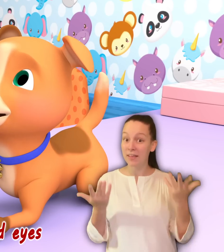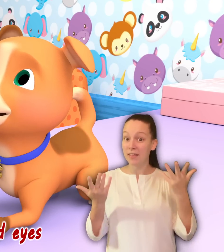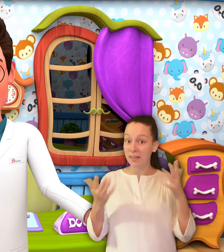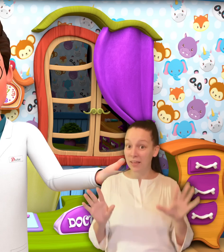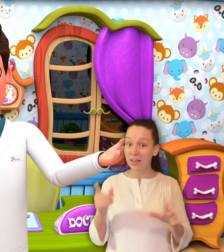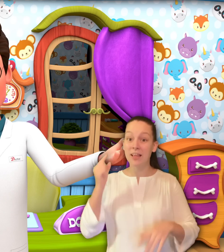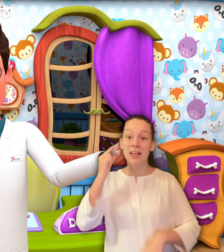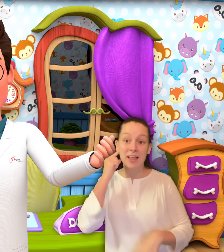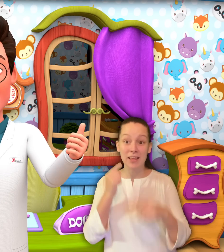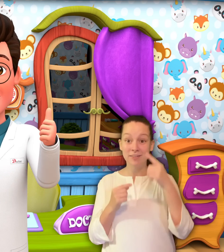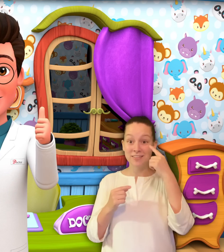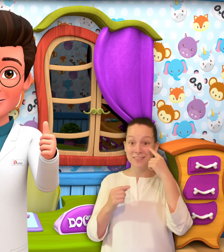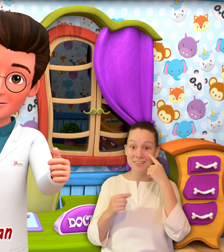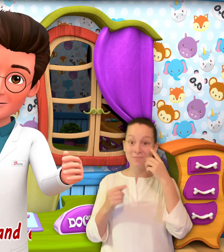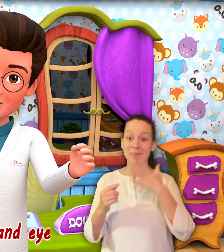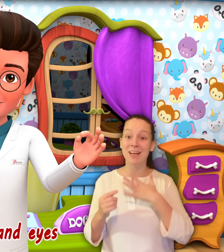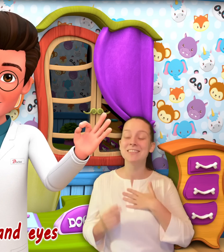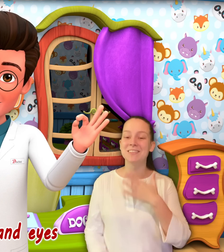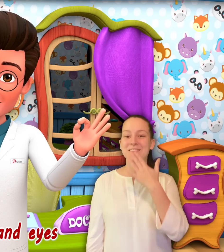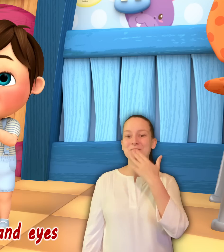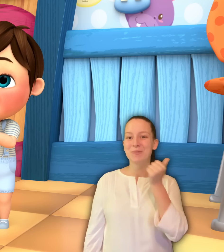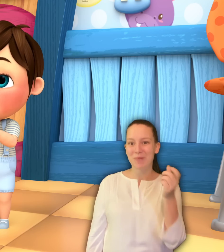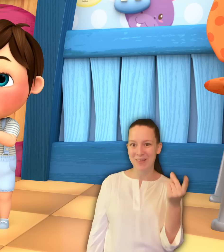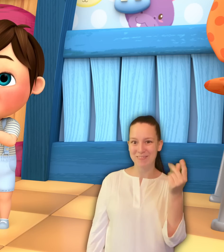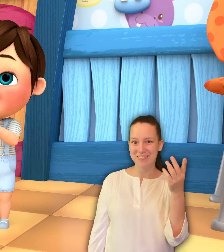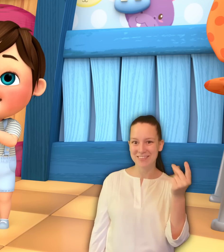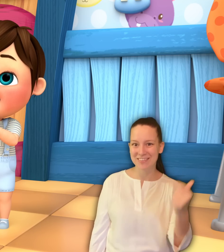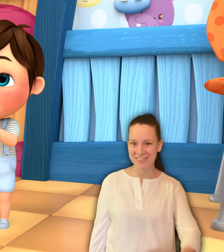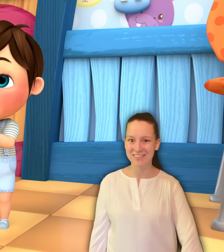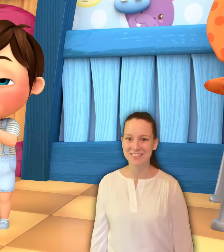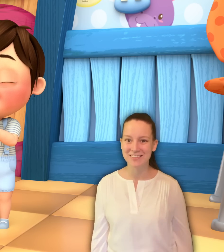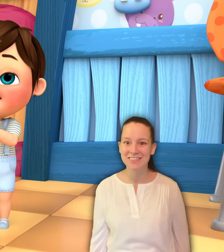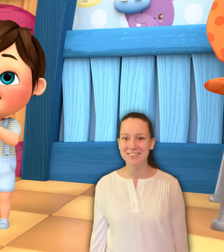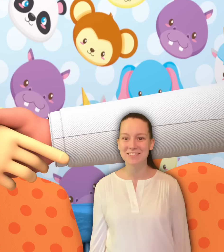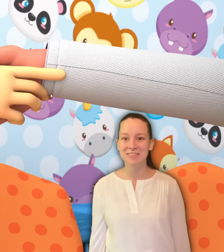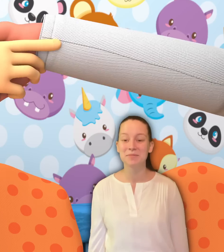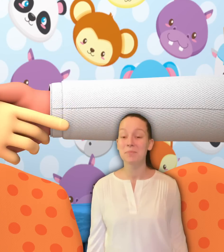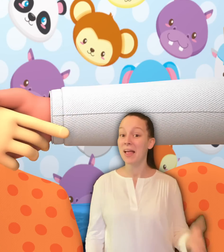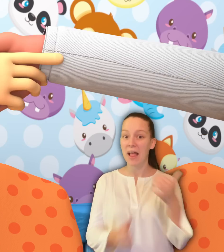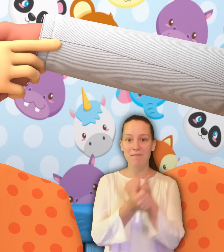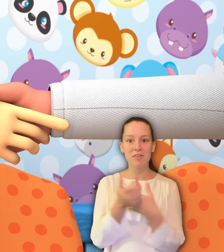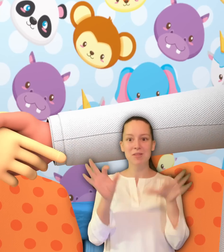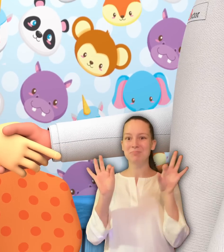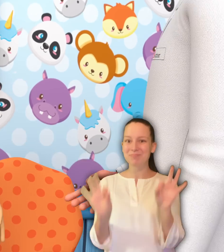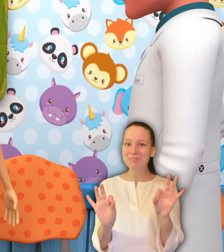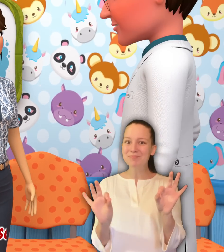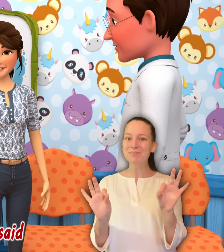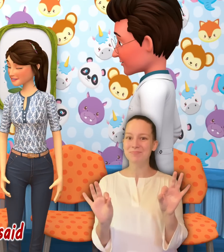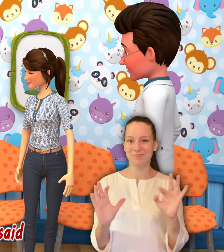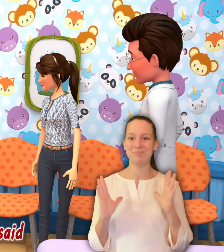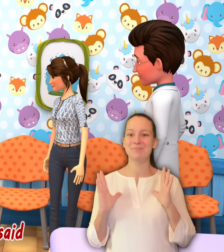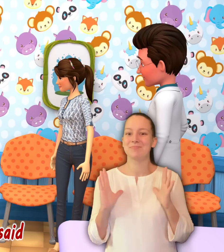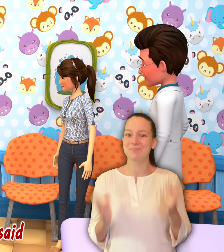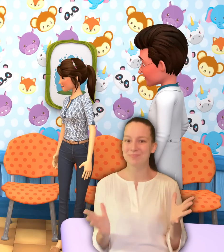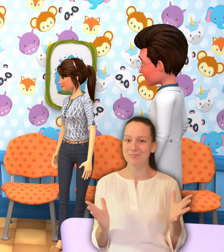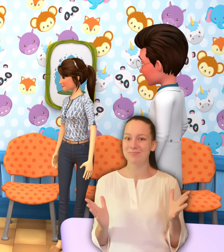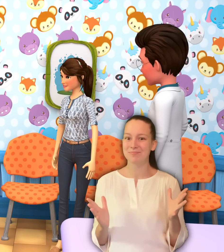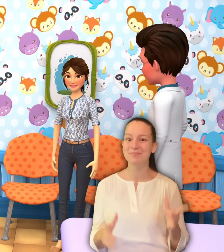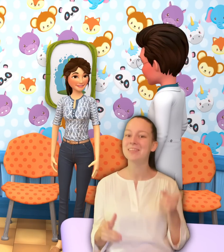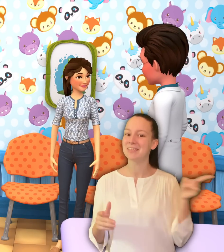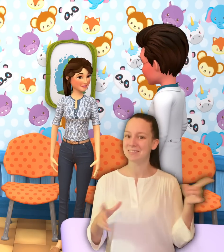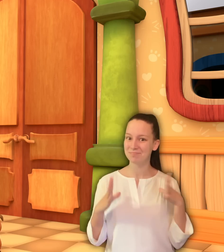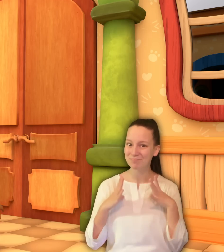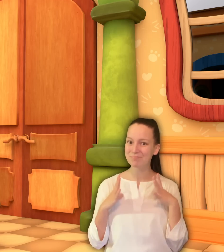and eyes. Then he checked the ears and eyes, my sweet puppy. Everything is fine, he